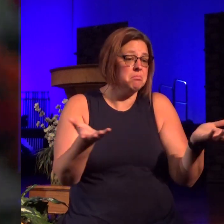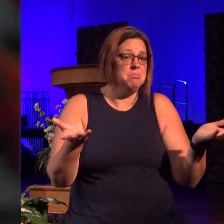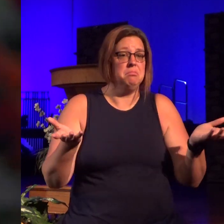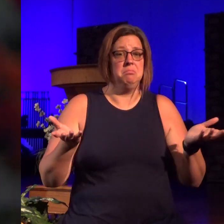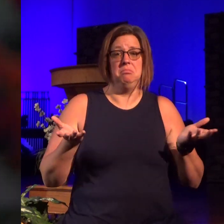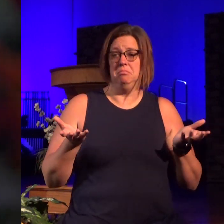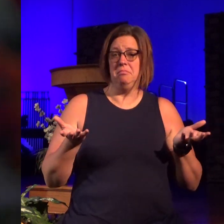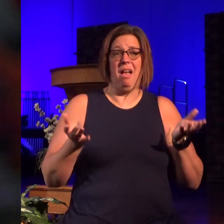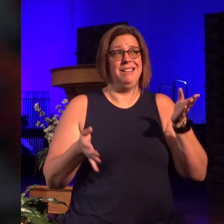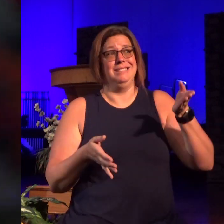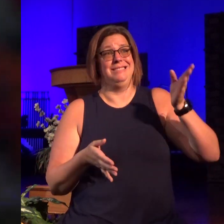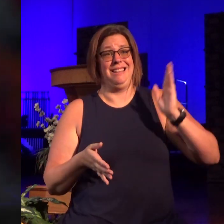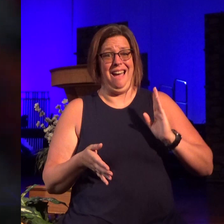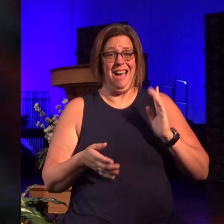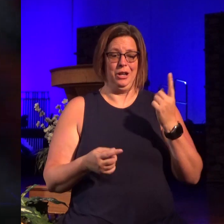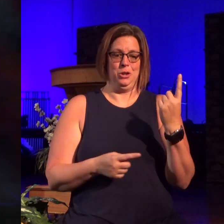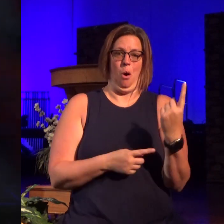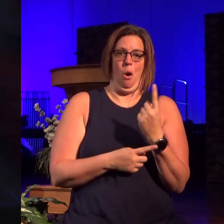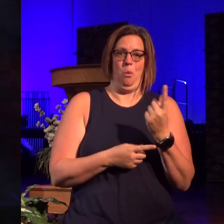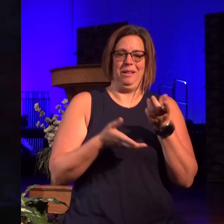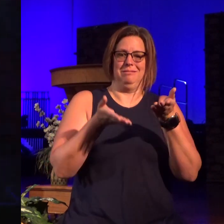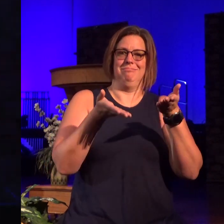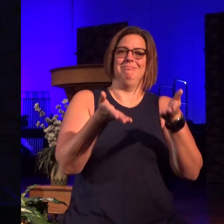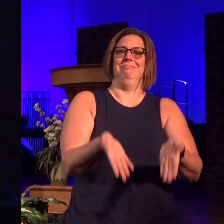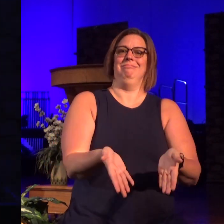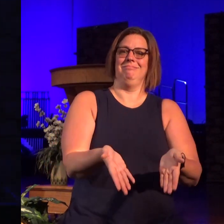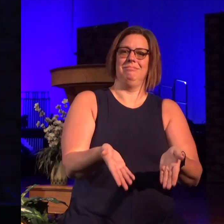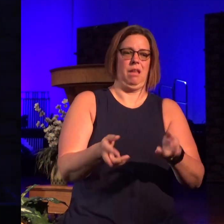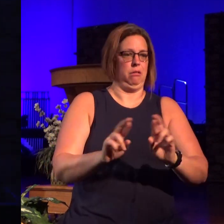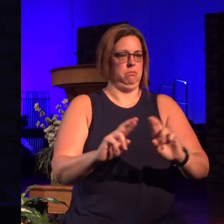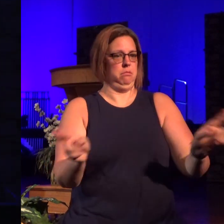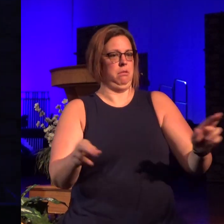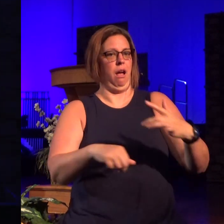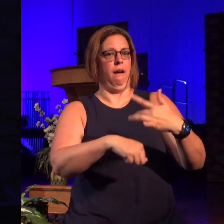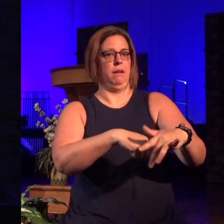The divine is always present and always available to us.